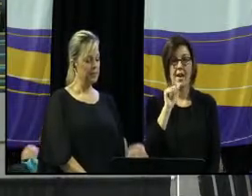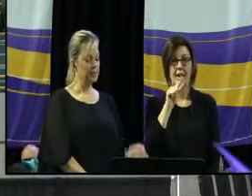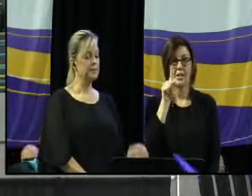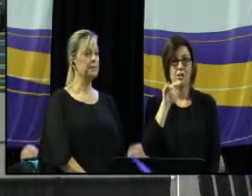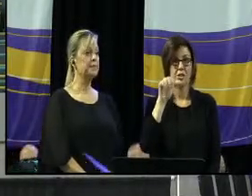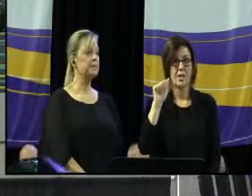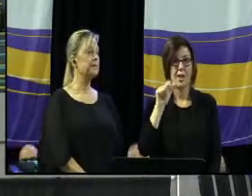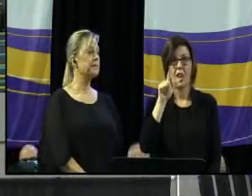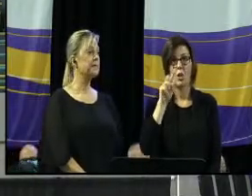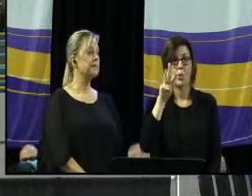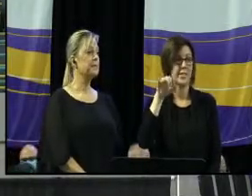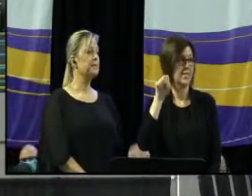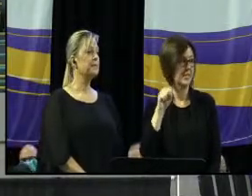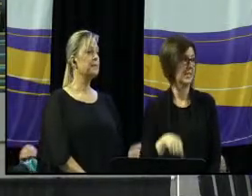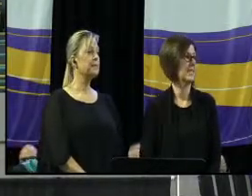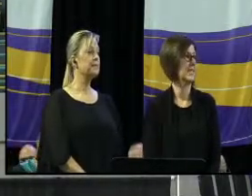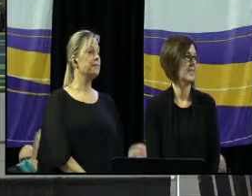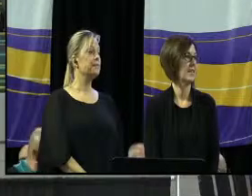Lewis.